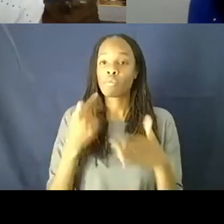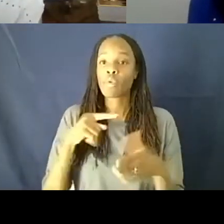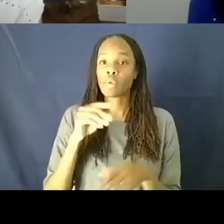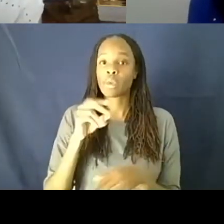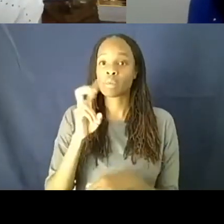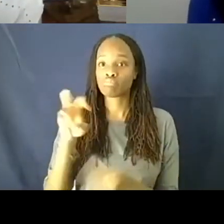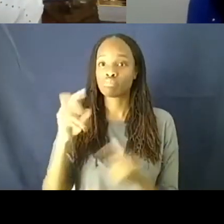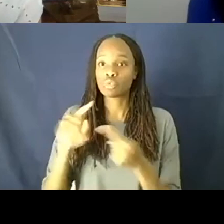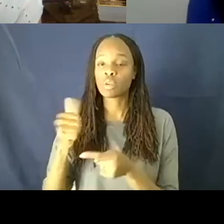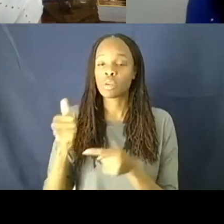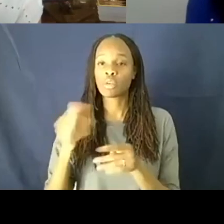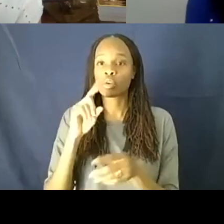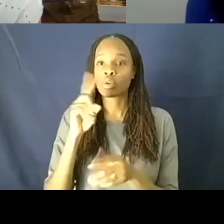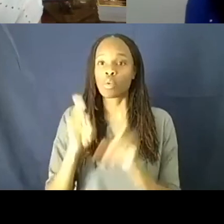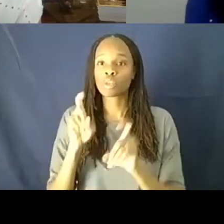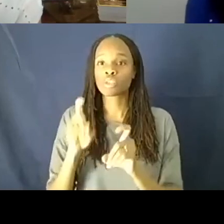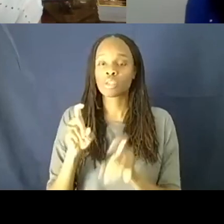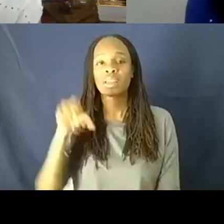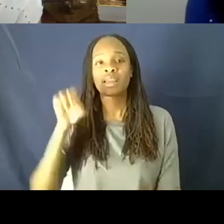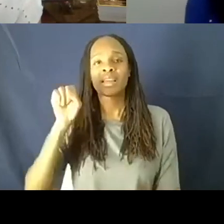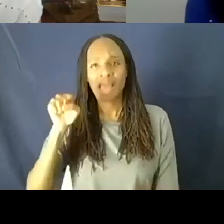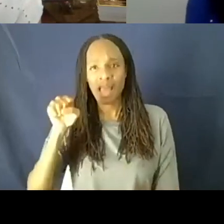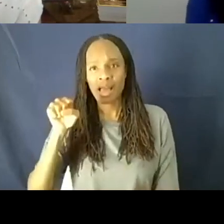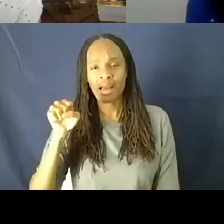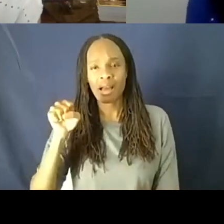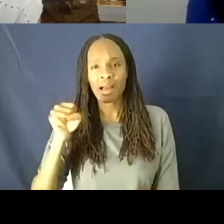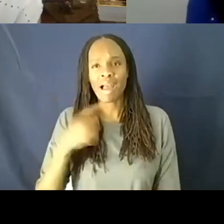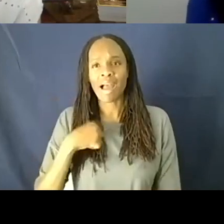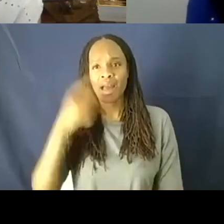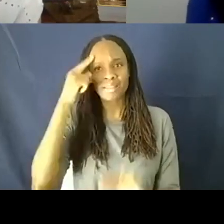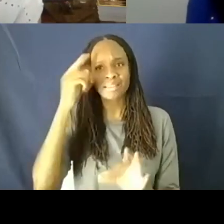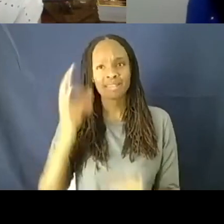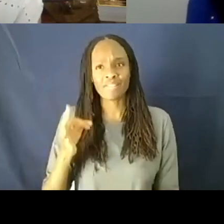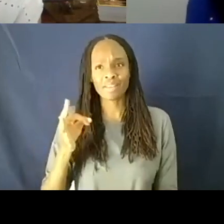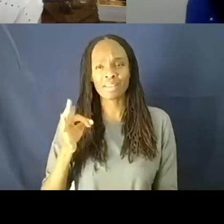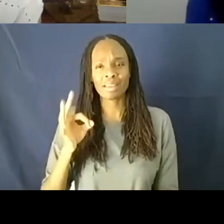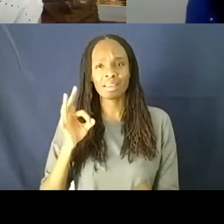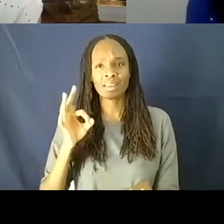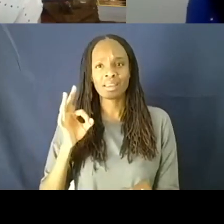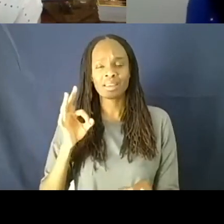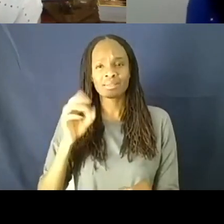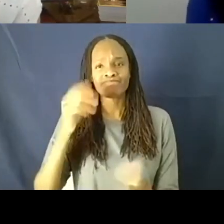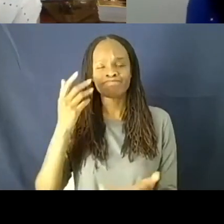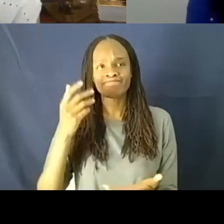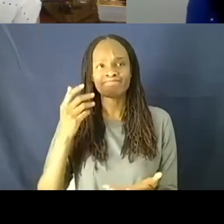Yeah, briefly, I definitely agree with Jaime, and